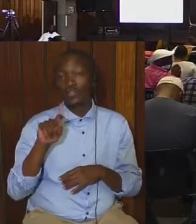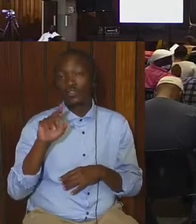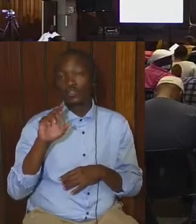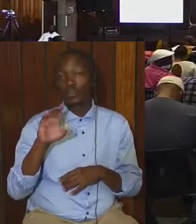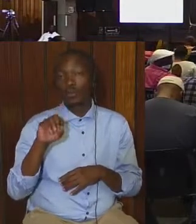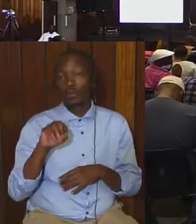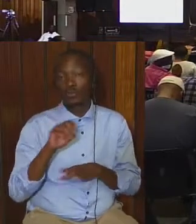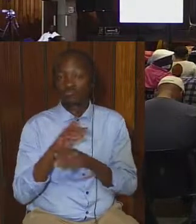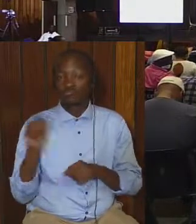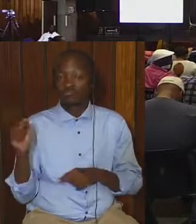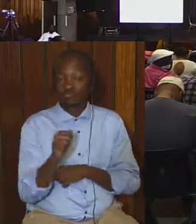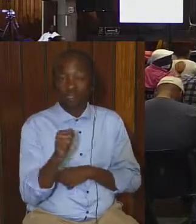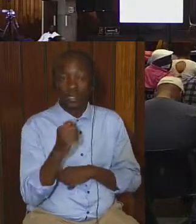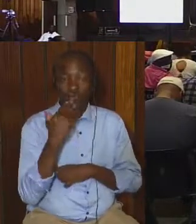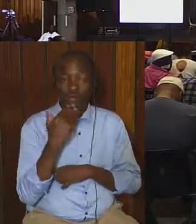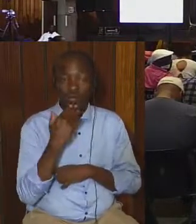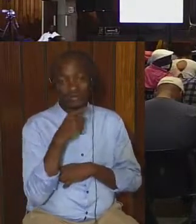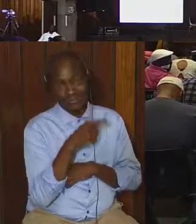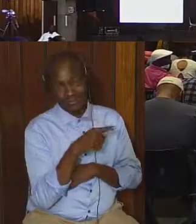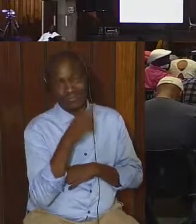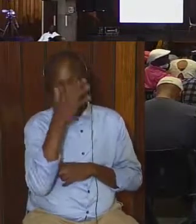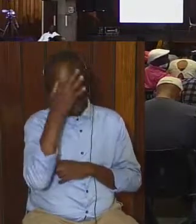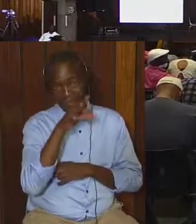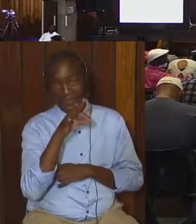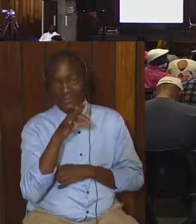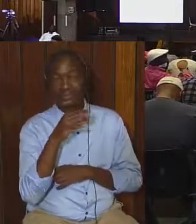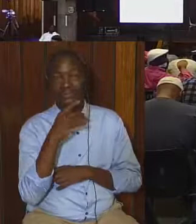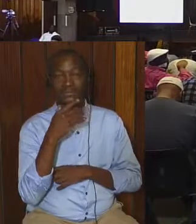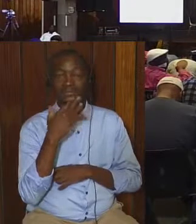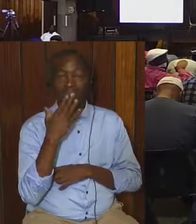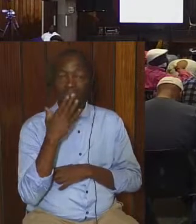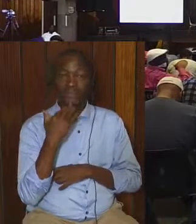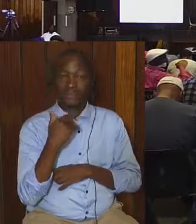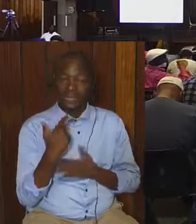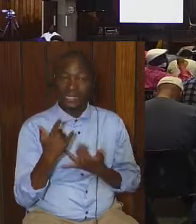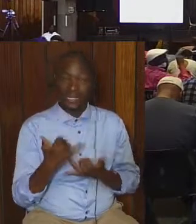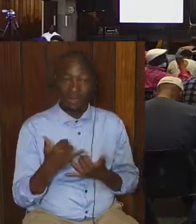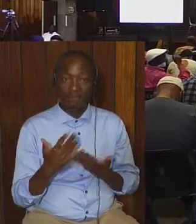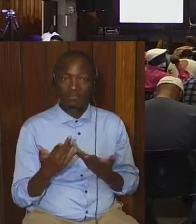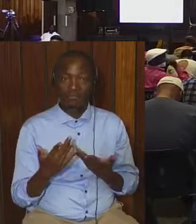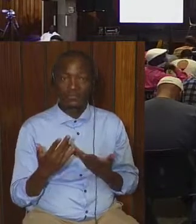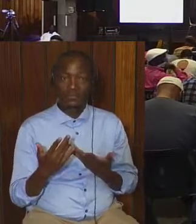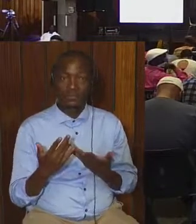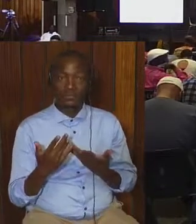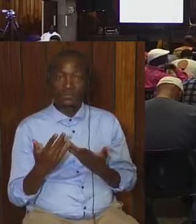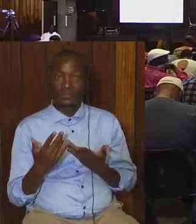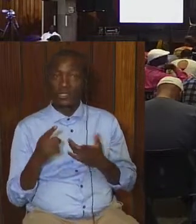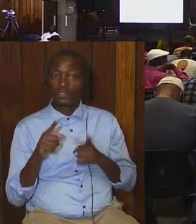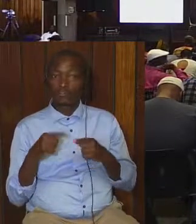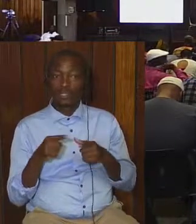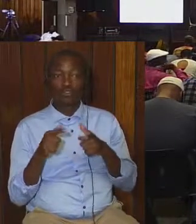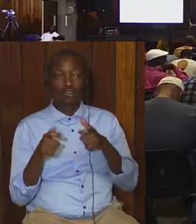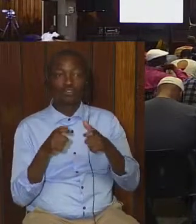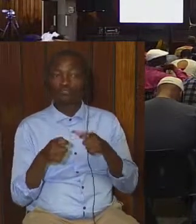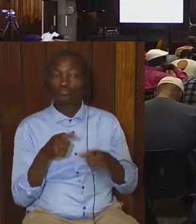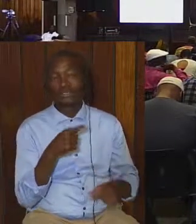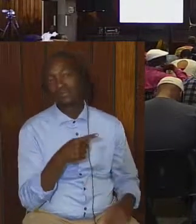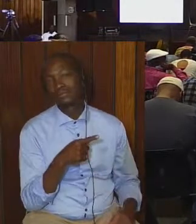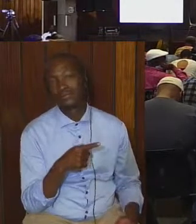wenu, ukhashwe yini ukuthi athuthe thina. Kodwa manje nasele limkhashile uPhatko athutha thina, anisakhona